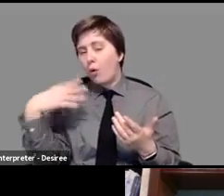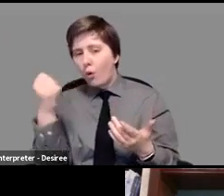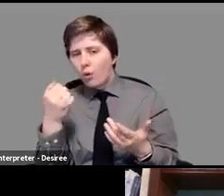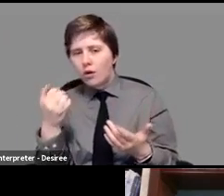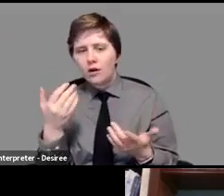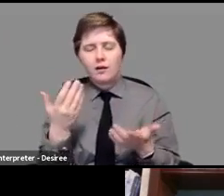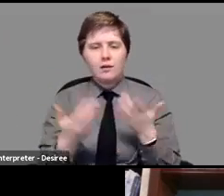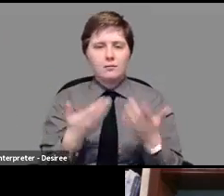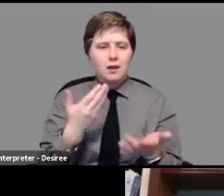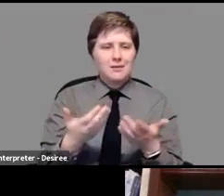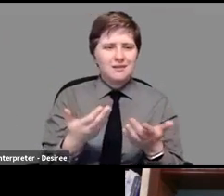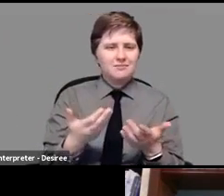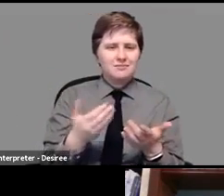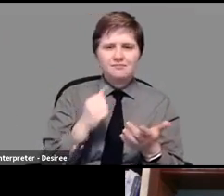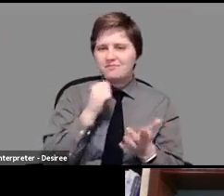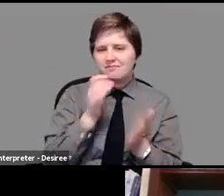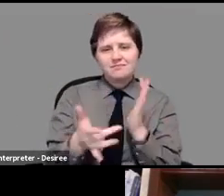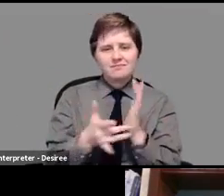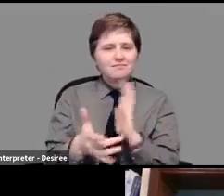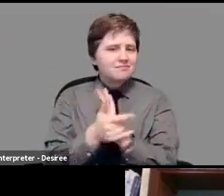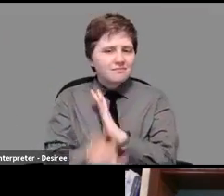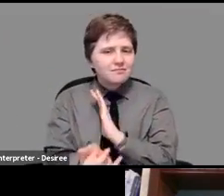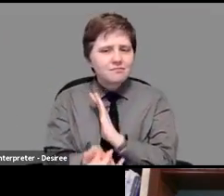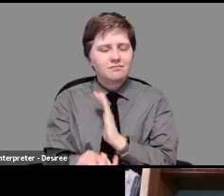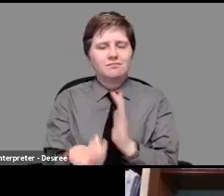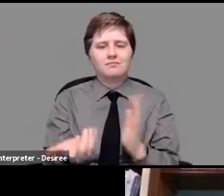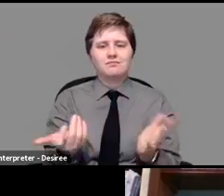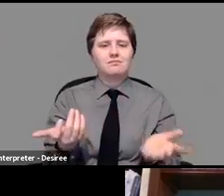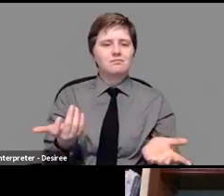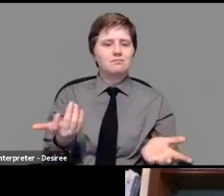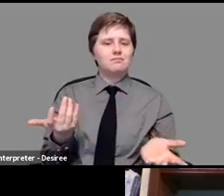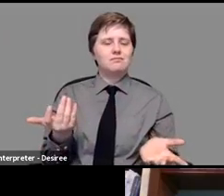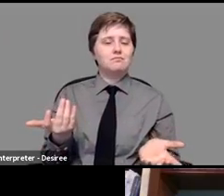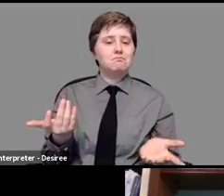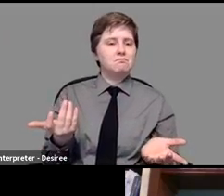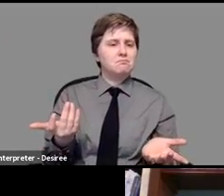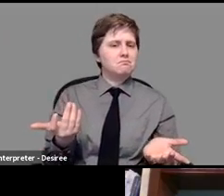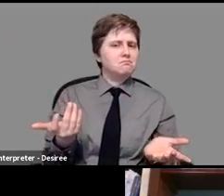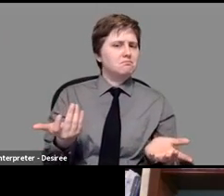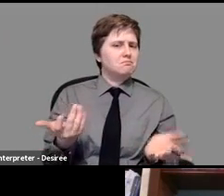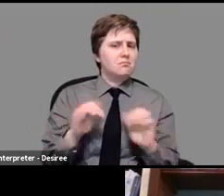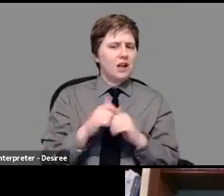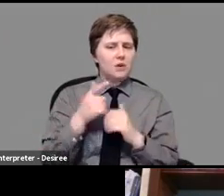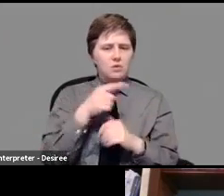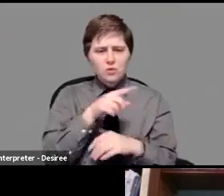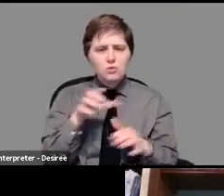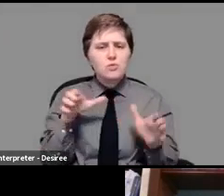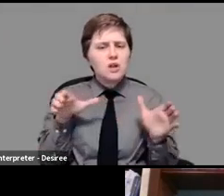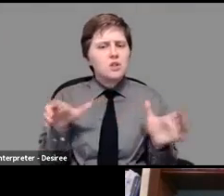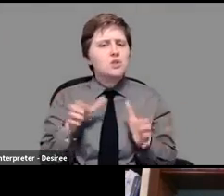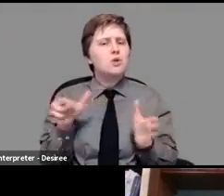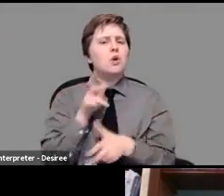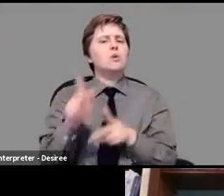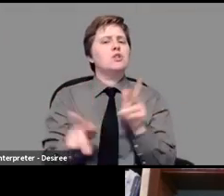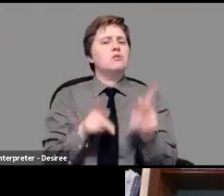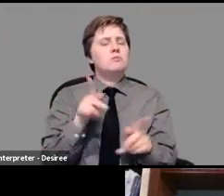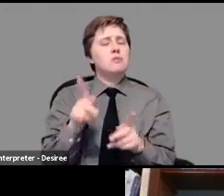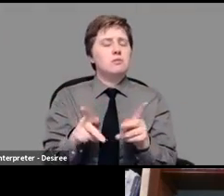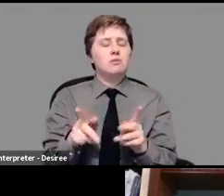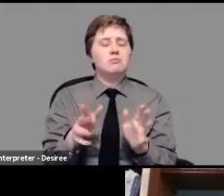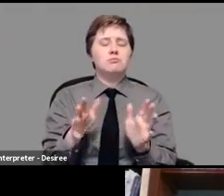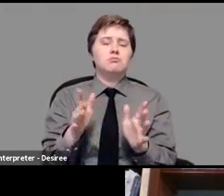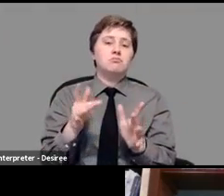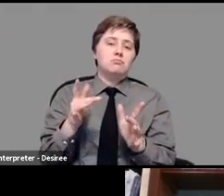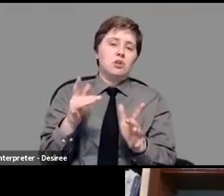they are just, not technologically apt? How do you encourage folks strategically